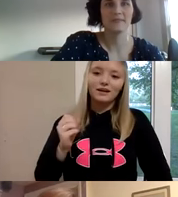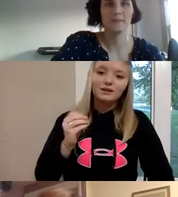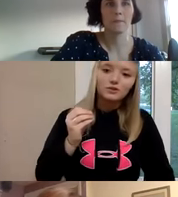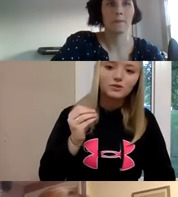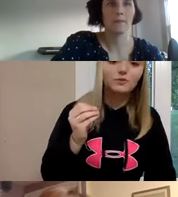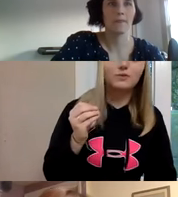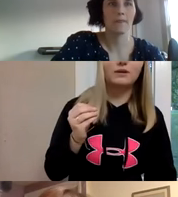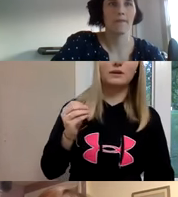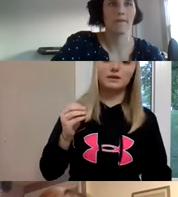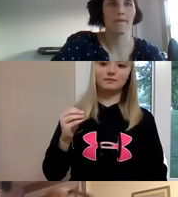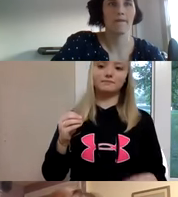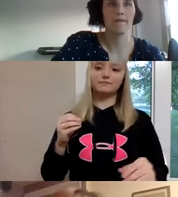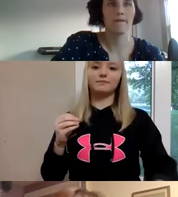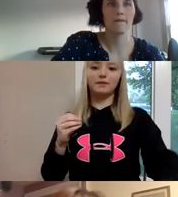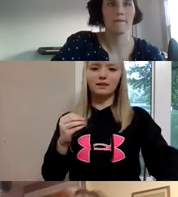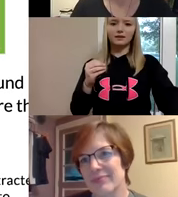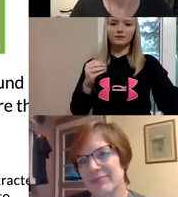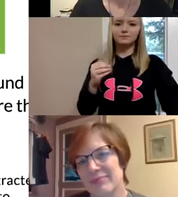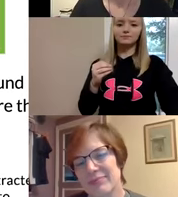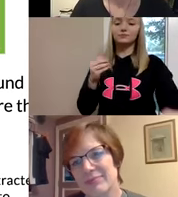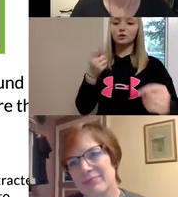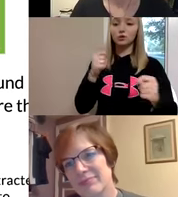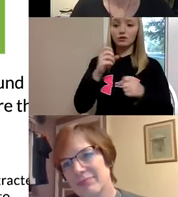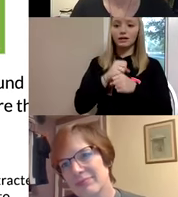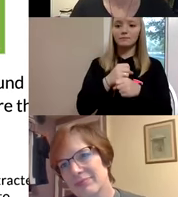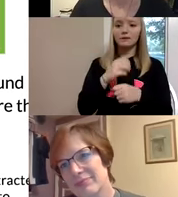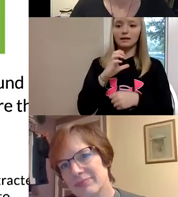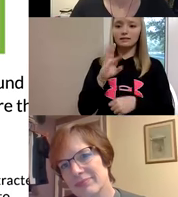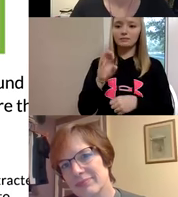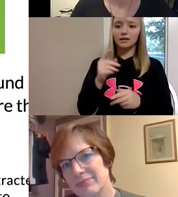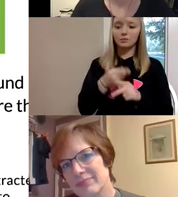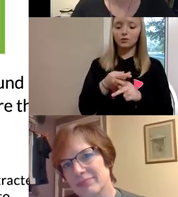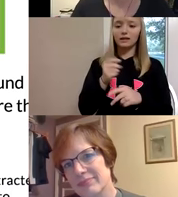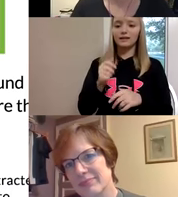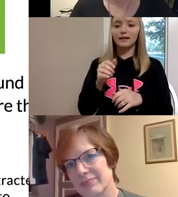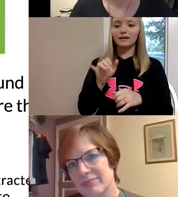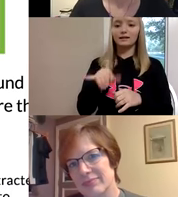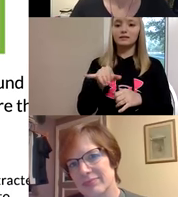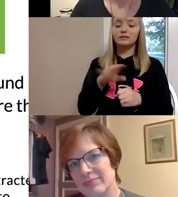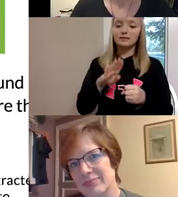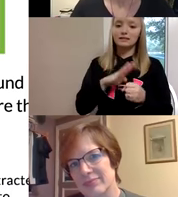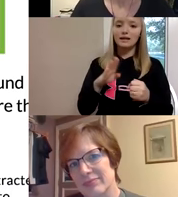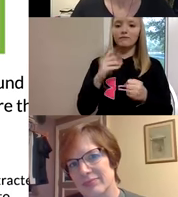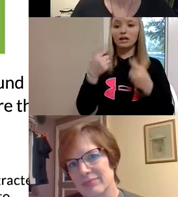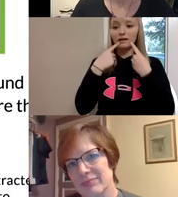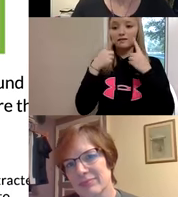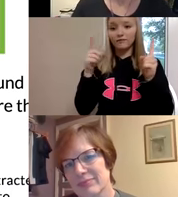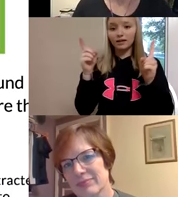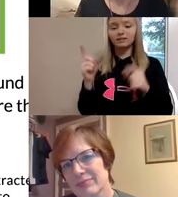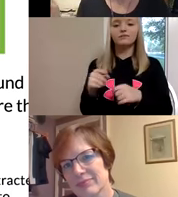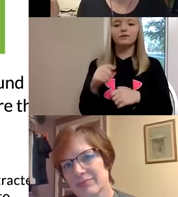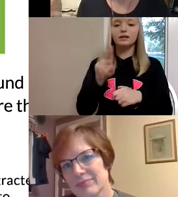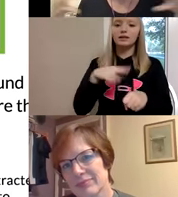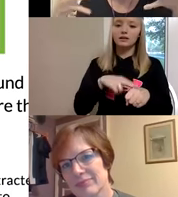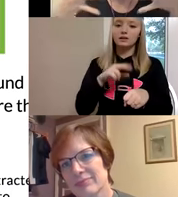make a CBD product that is safe while also providing the highest effectiveness, Nature's Ultra and